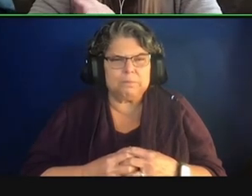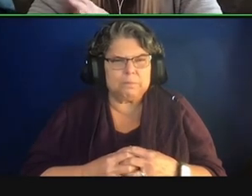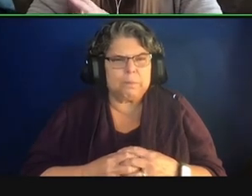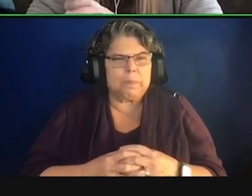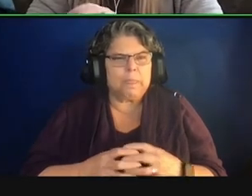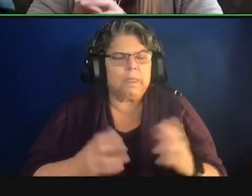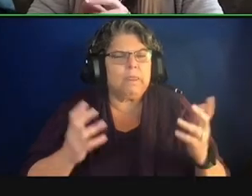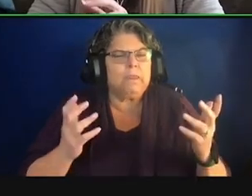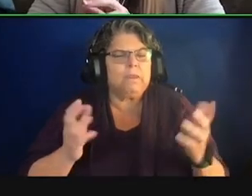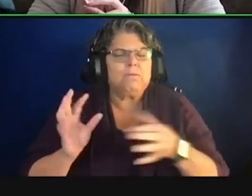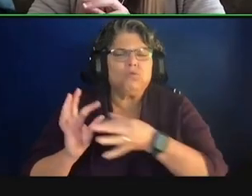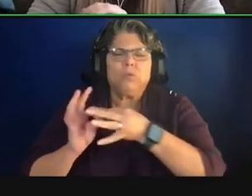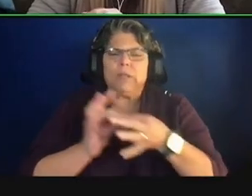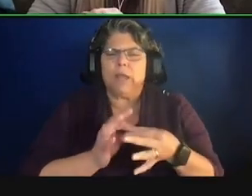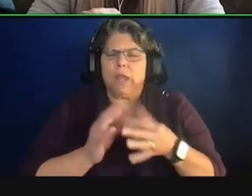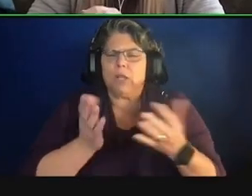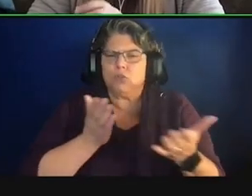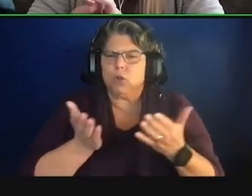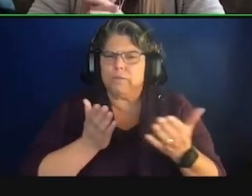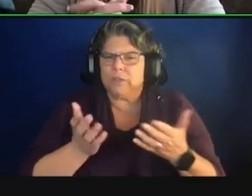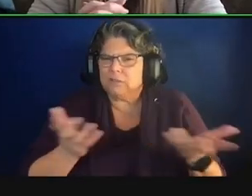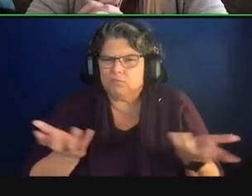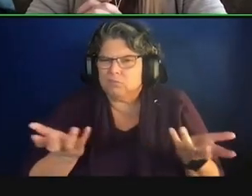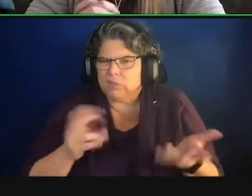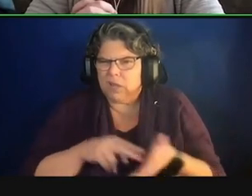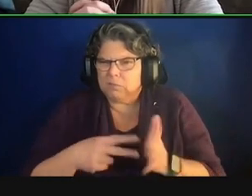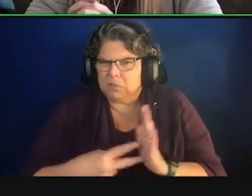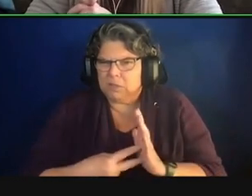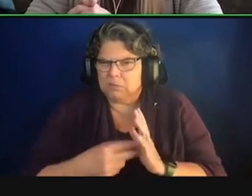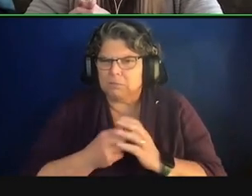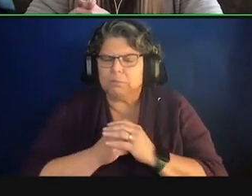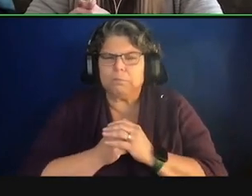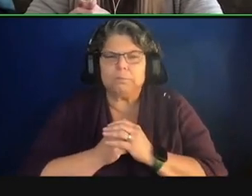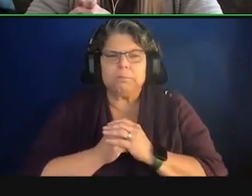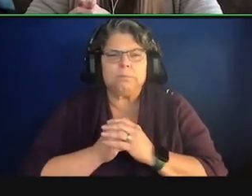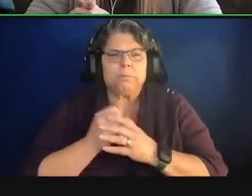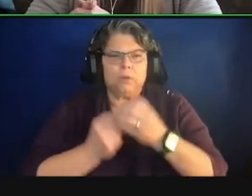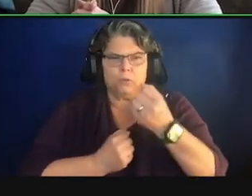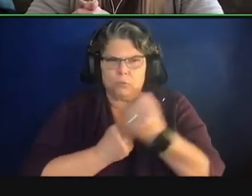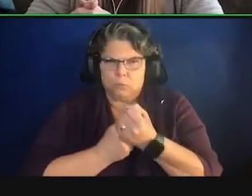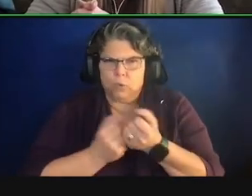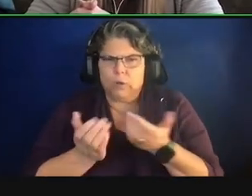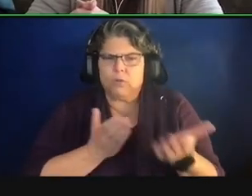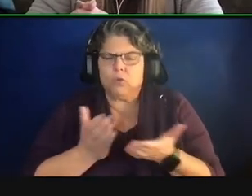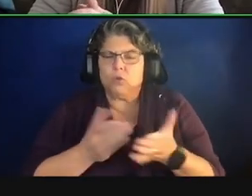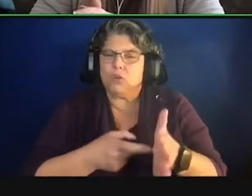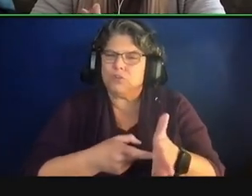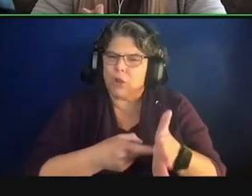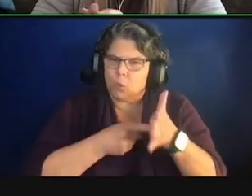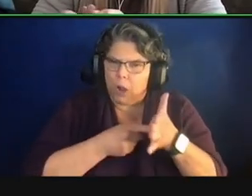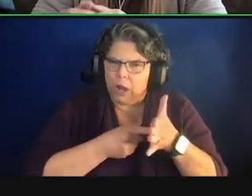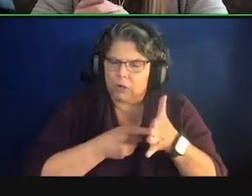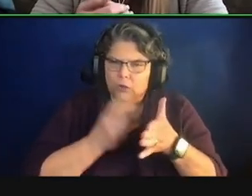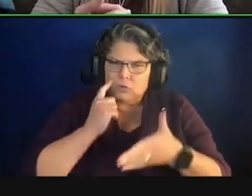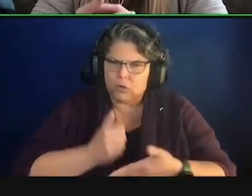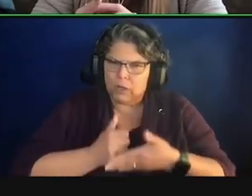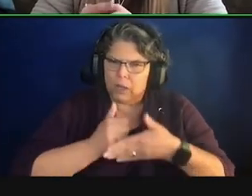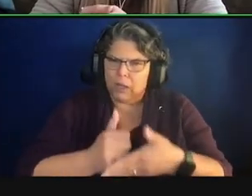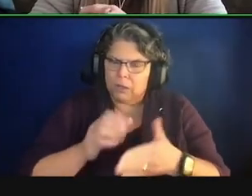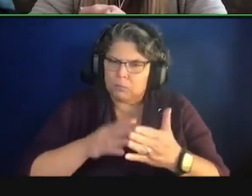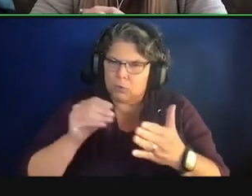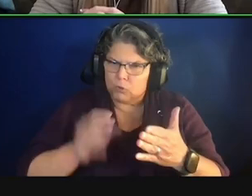Okay, related service. What is a related service? It's a supportive service that's required to assist that child